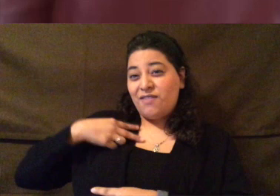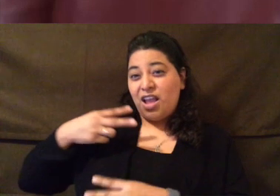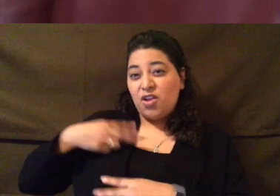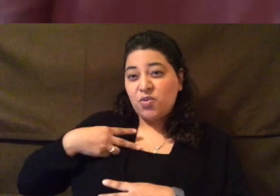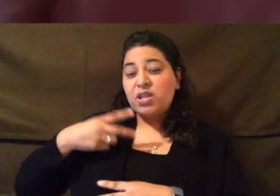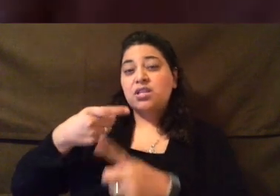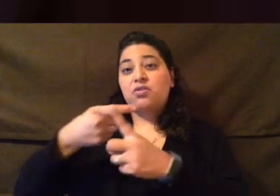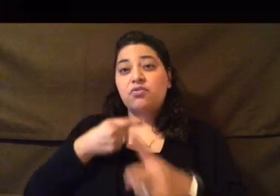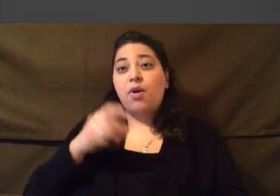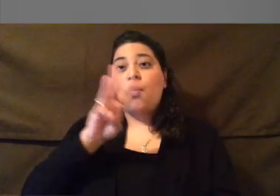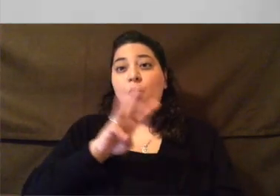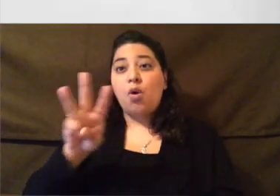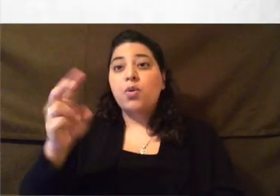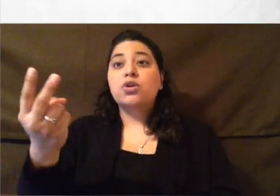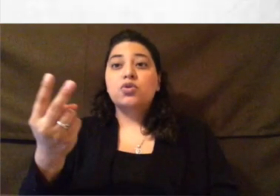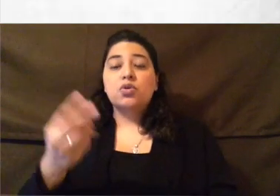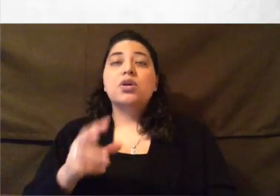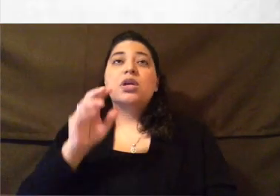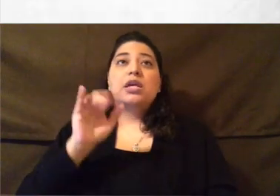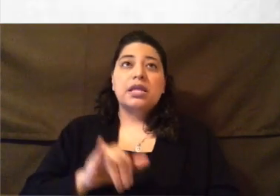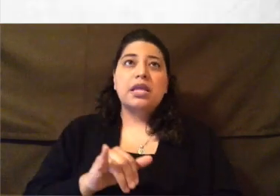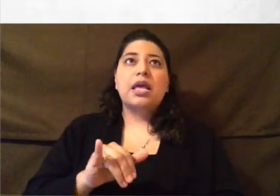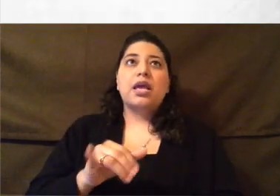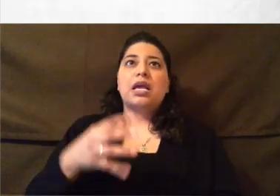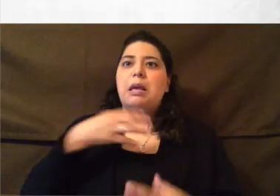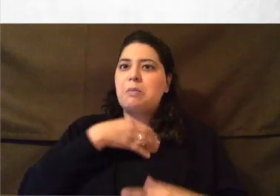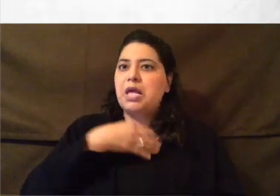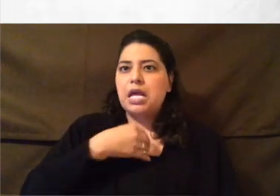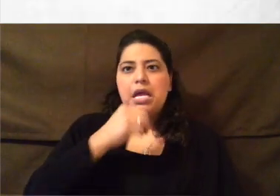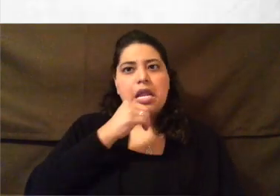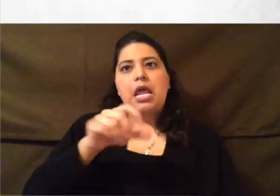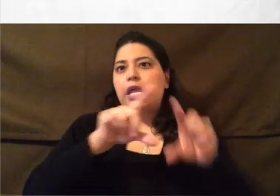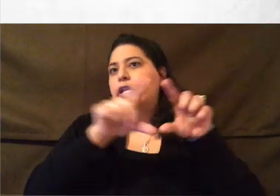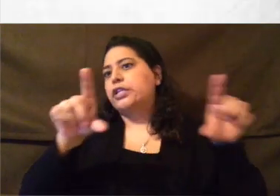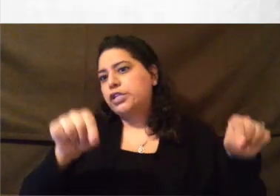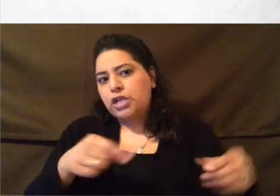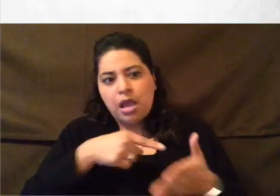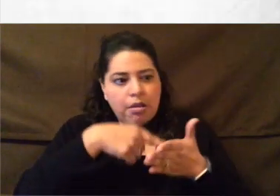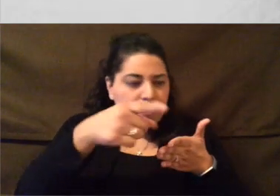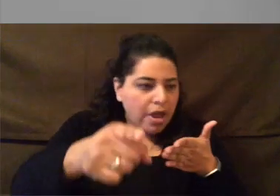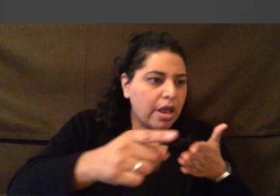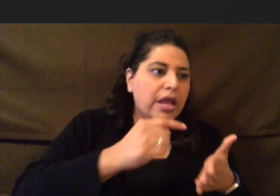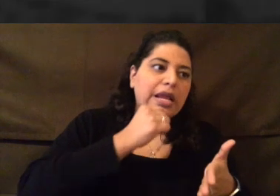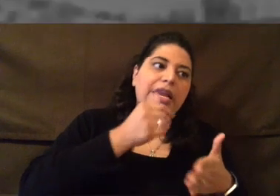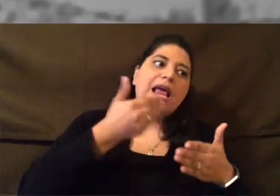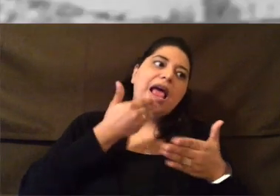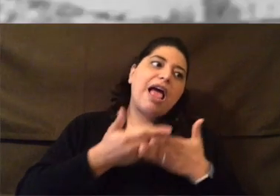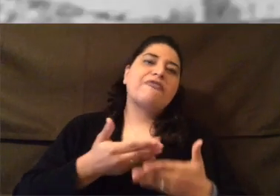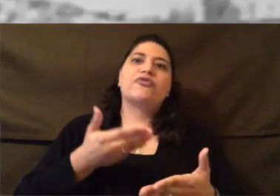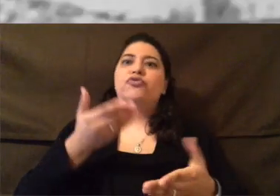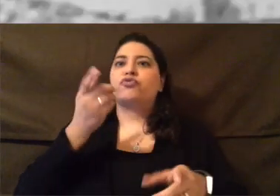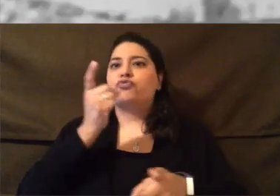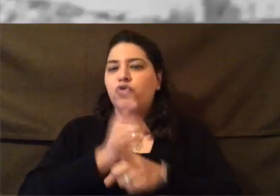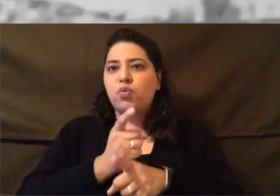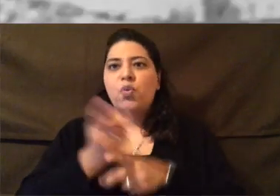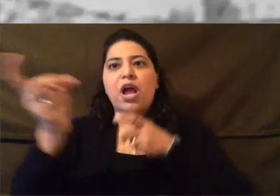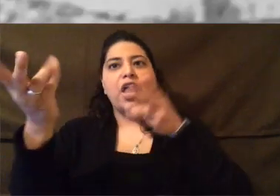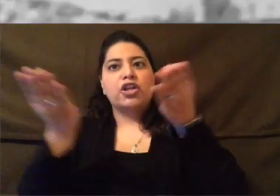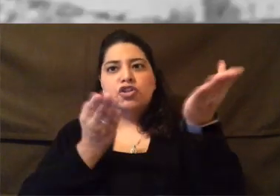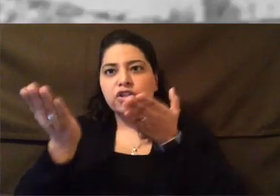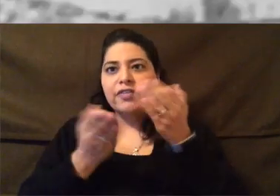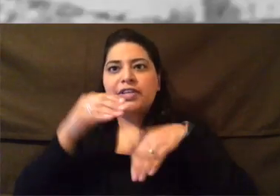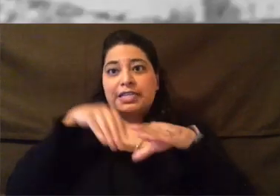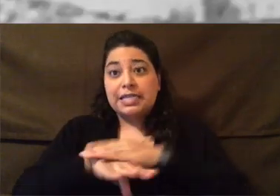the veterans that had come from the World War that were complaining that they weren't getting their checks, they weren't given